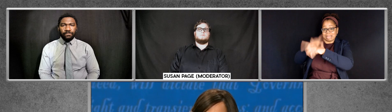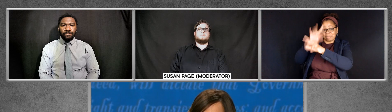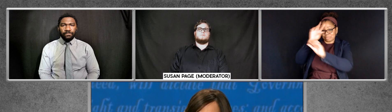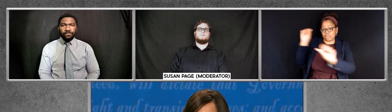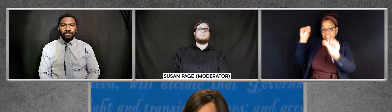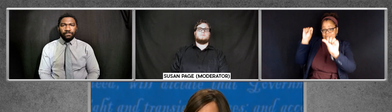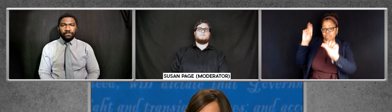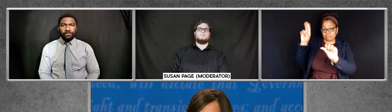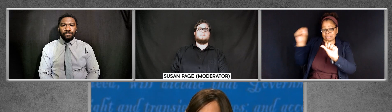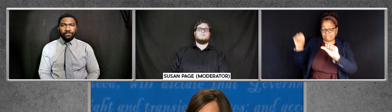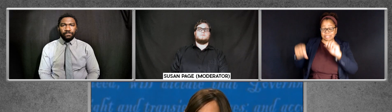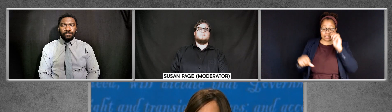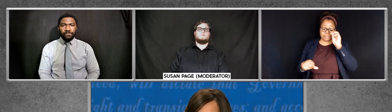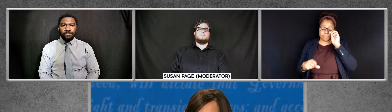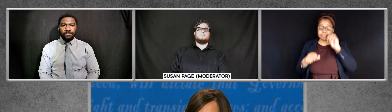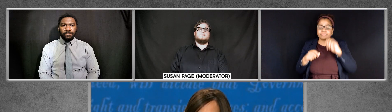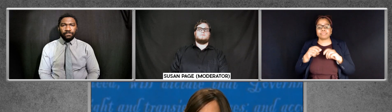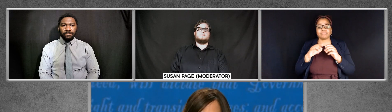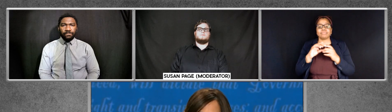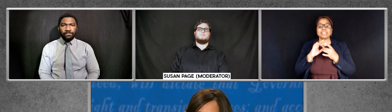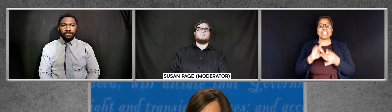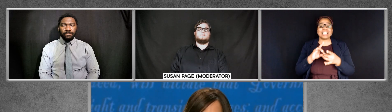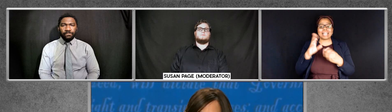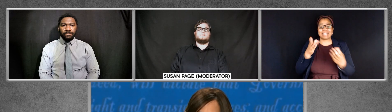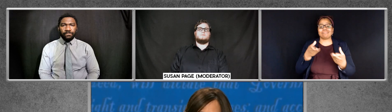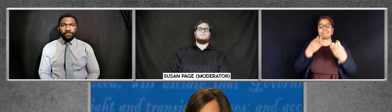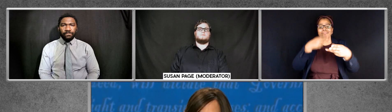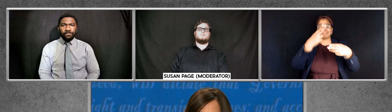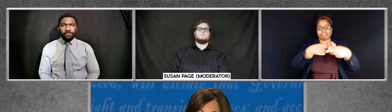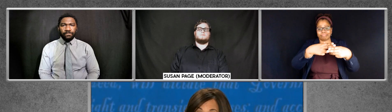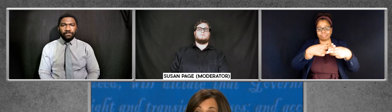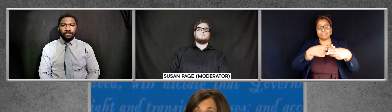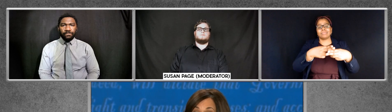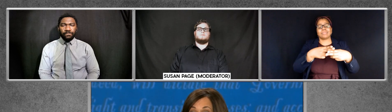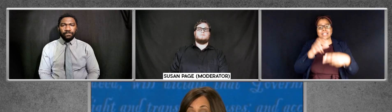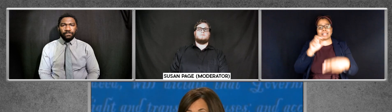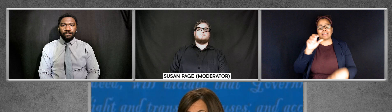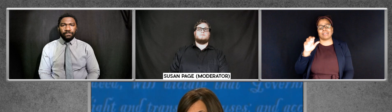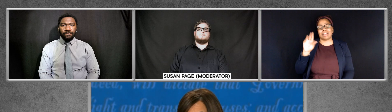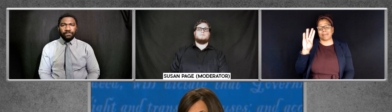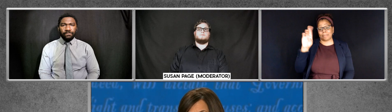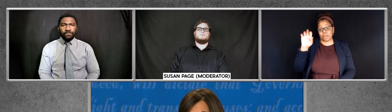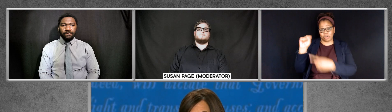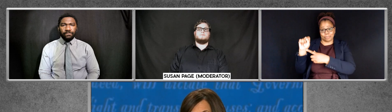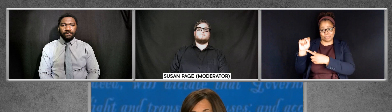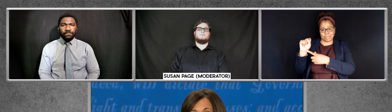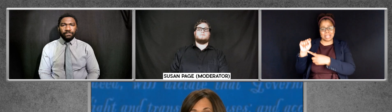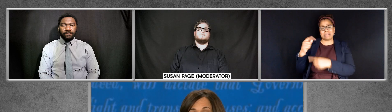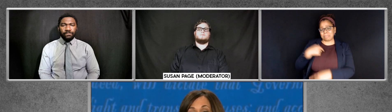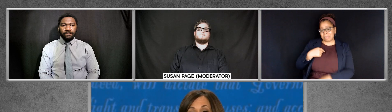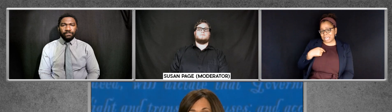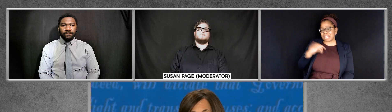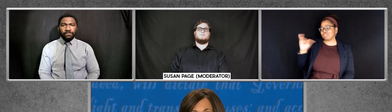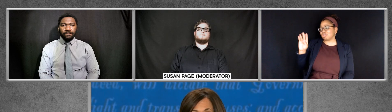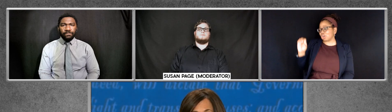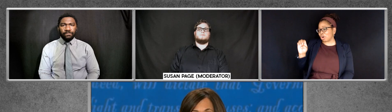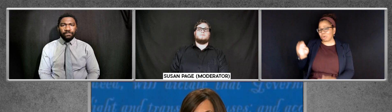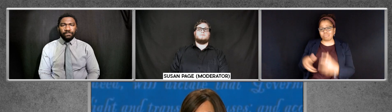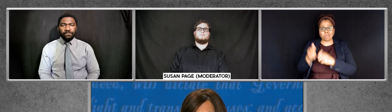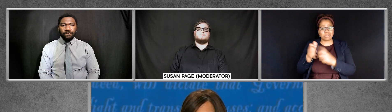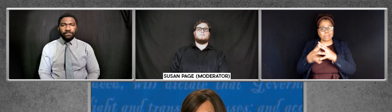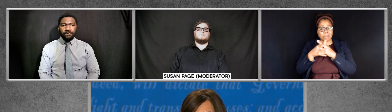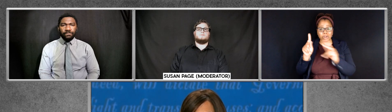of this nomination, Joe and I are very clear, as are the majority of the American people. We are